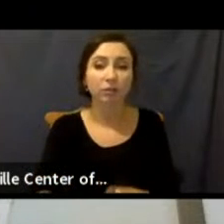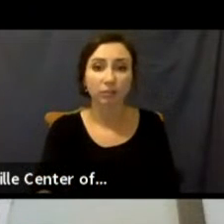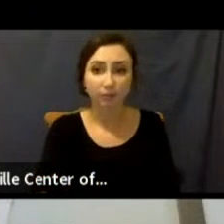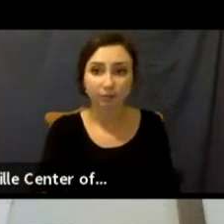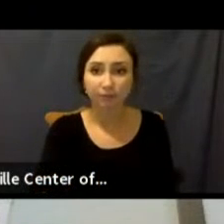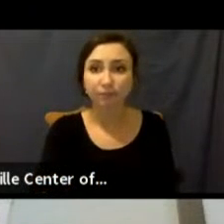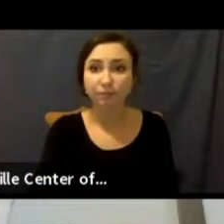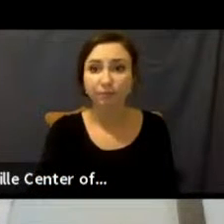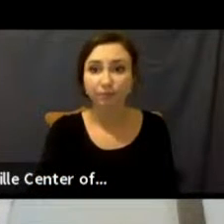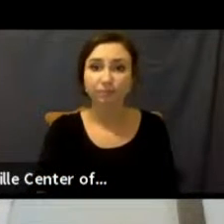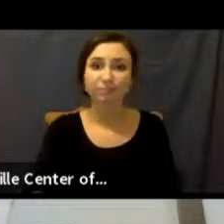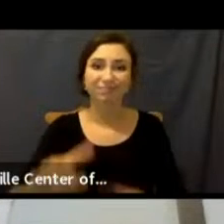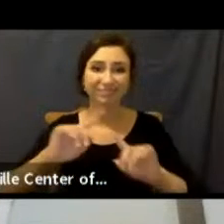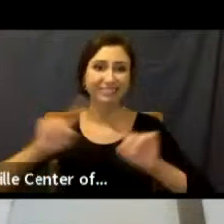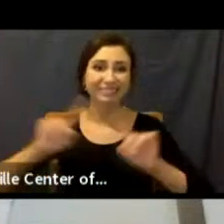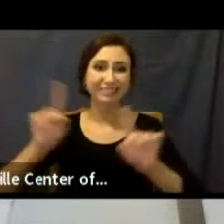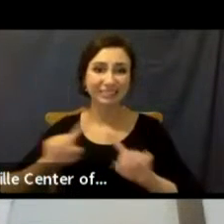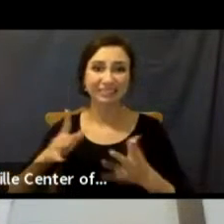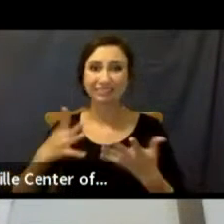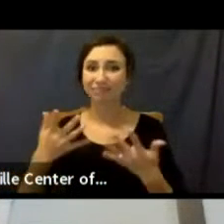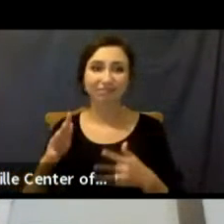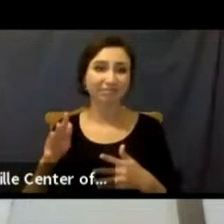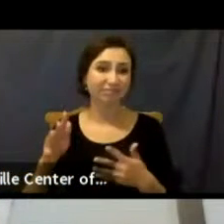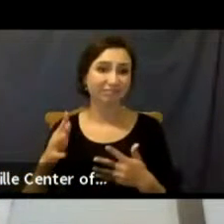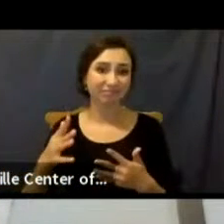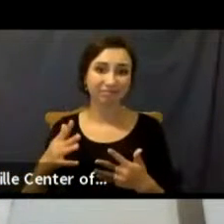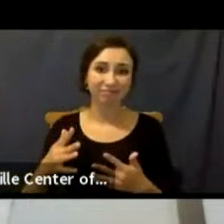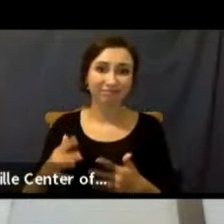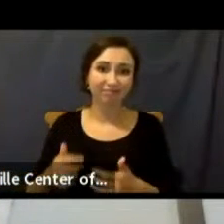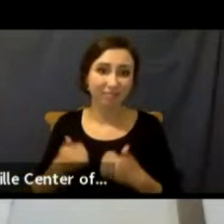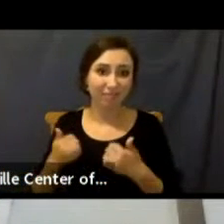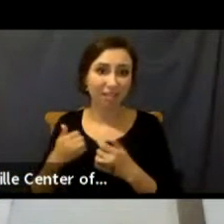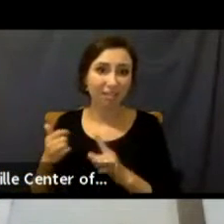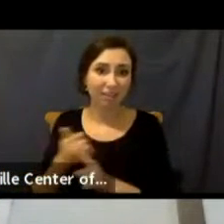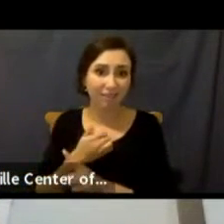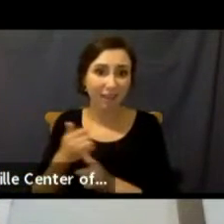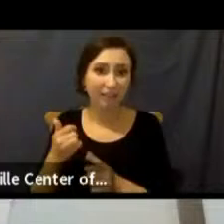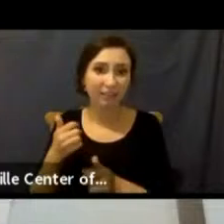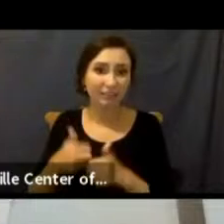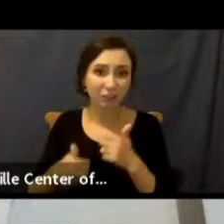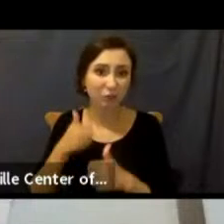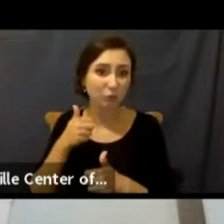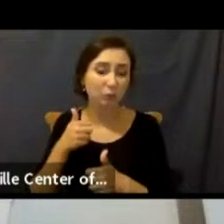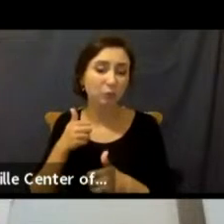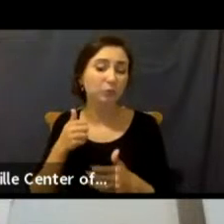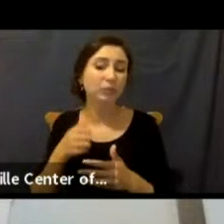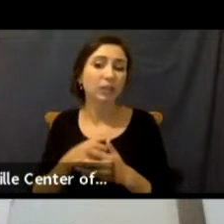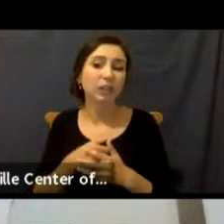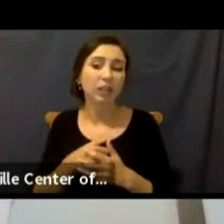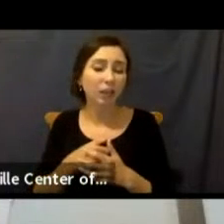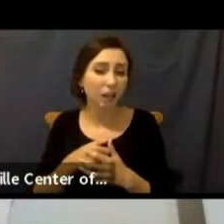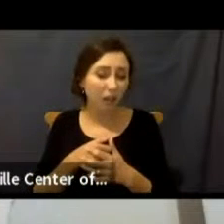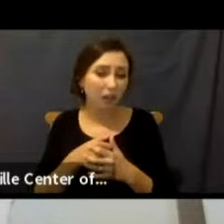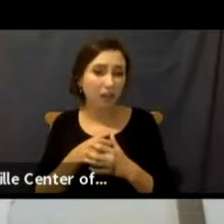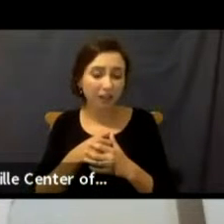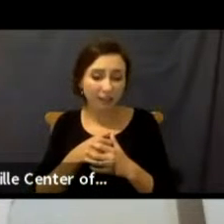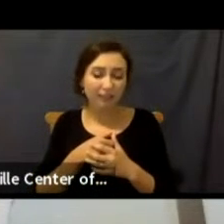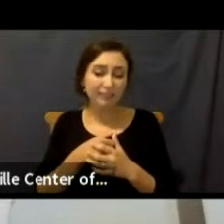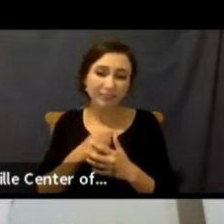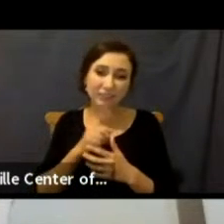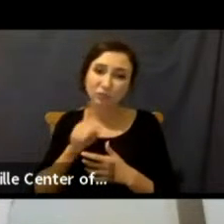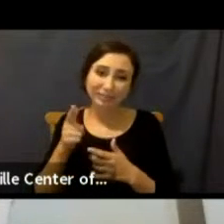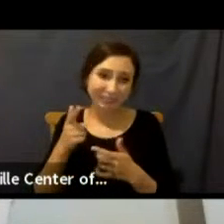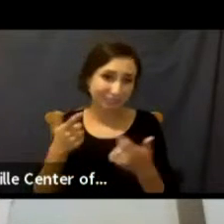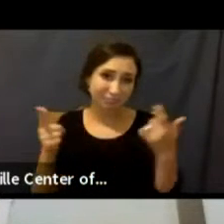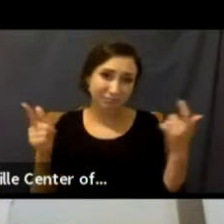all sorts of domestic violence issues and such. So it's a really widespread problem.